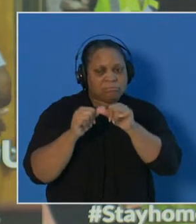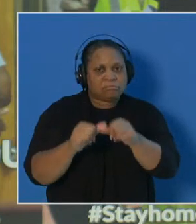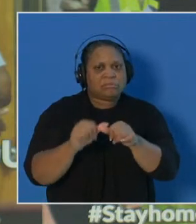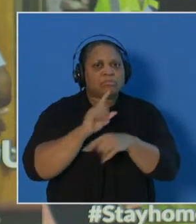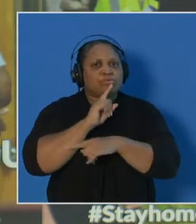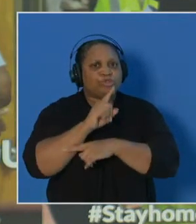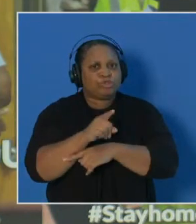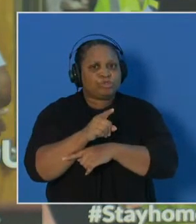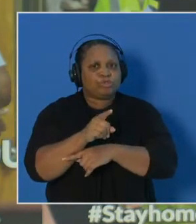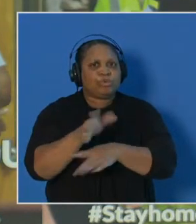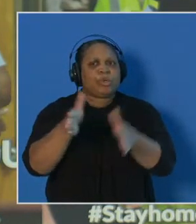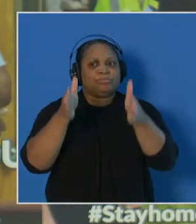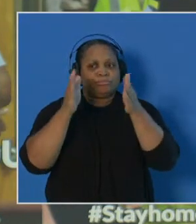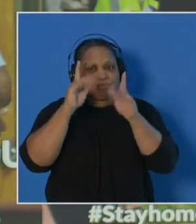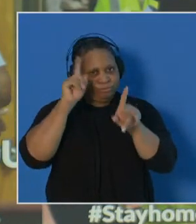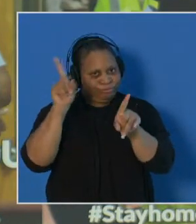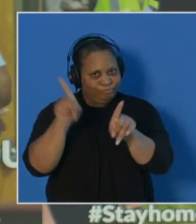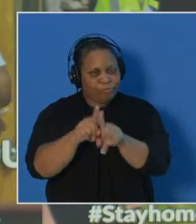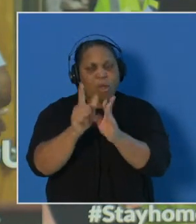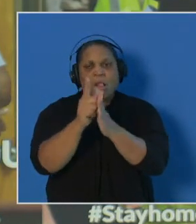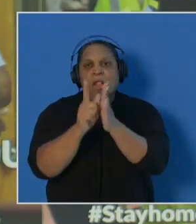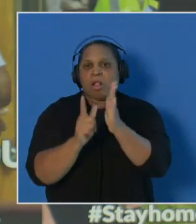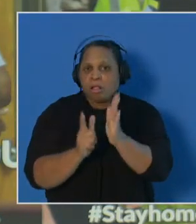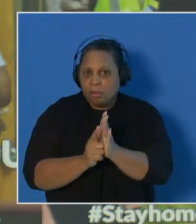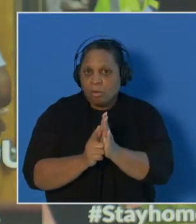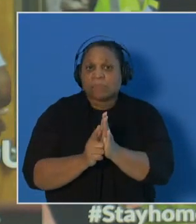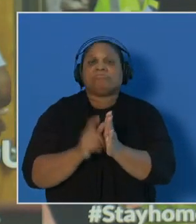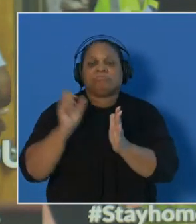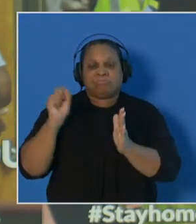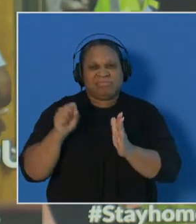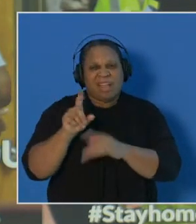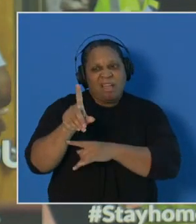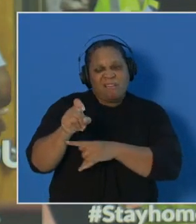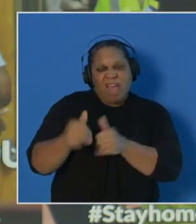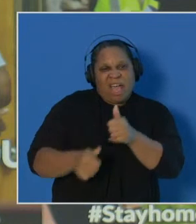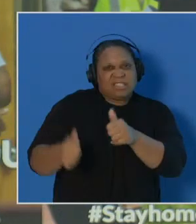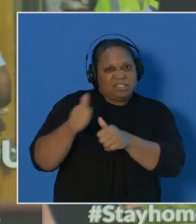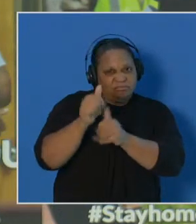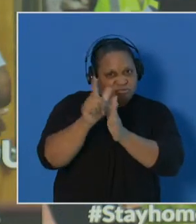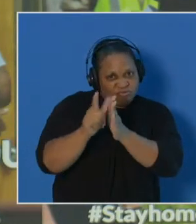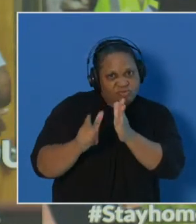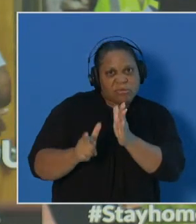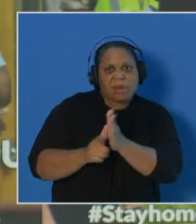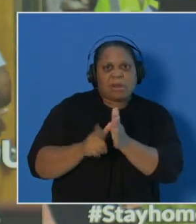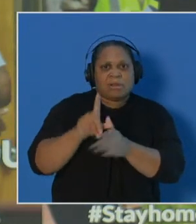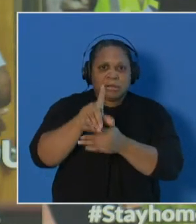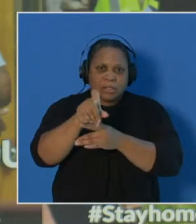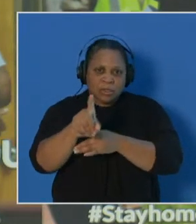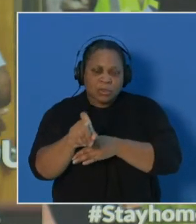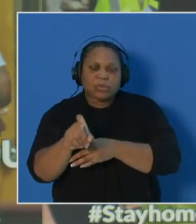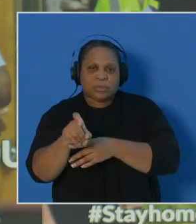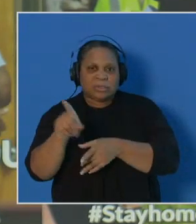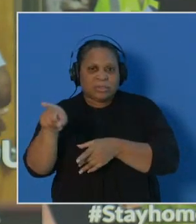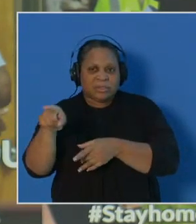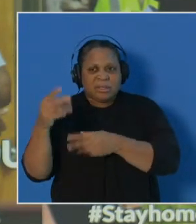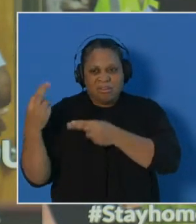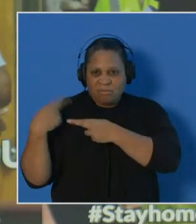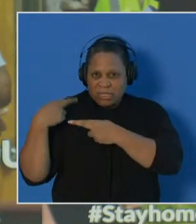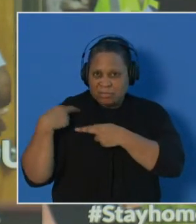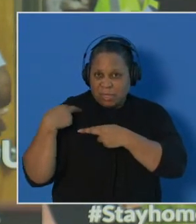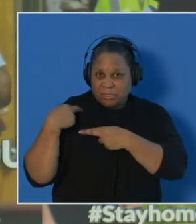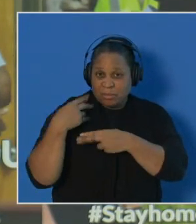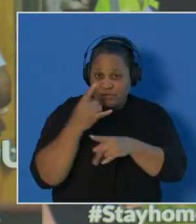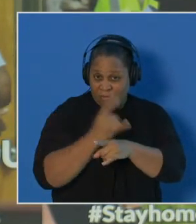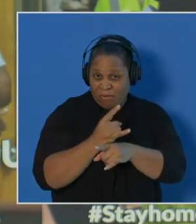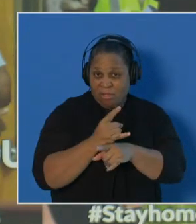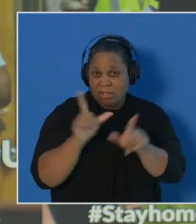we are abiding and enforcing the law. I have, however, asked the Attorney General to look into this, who has responsibility for liquor licensing,